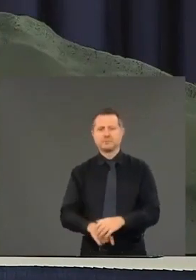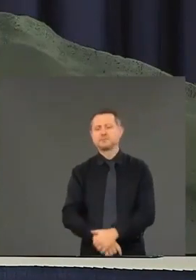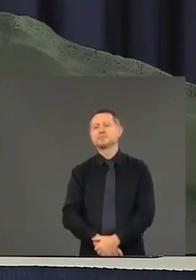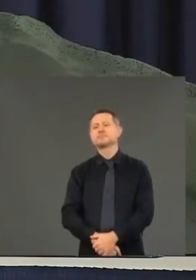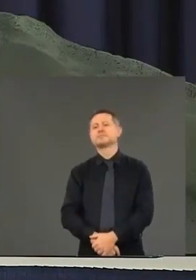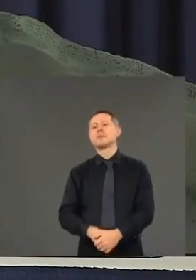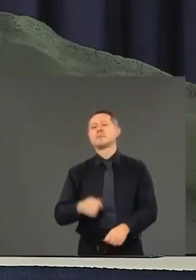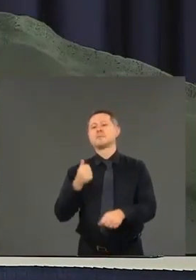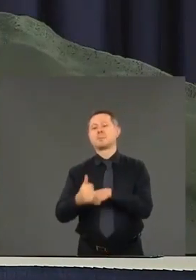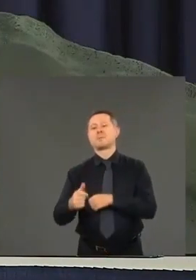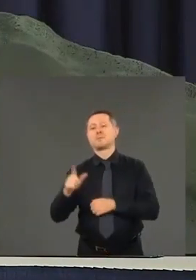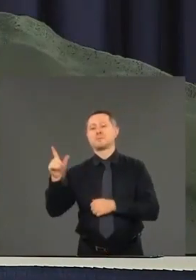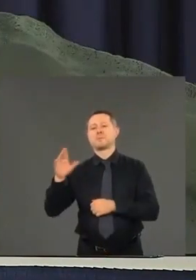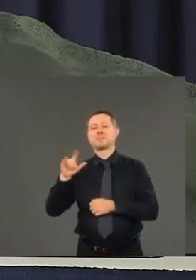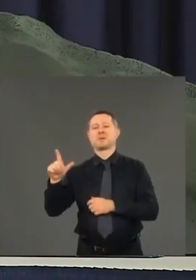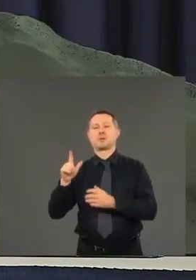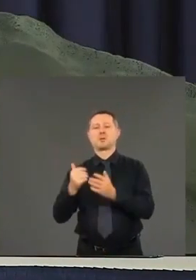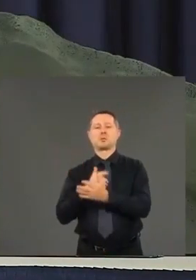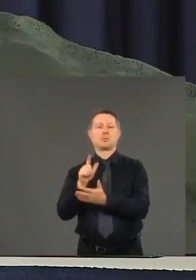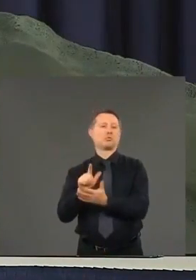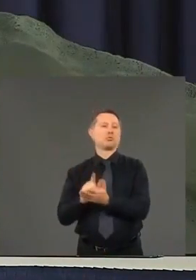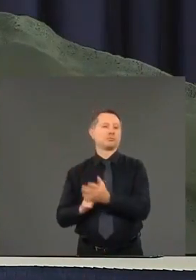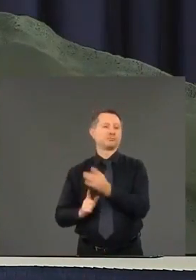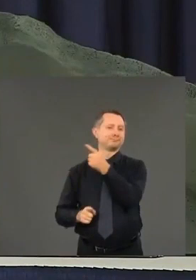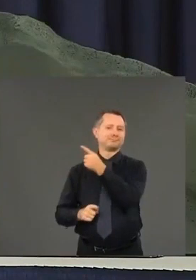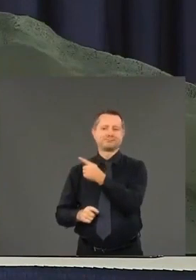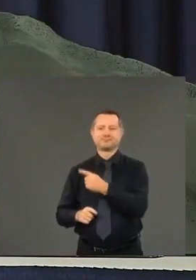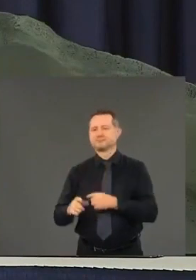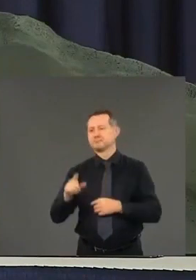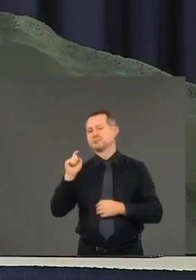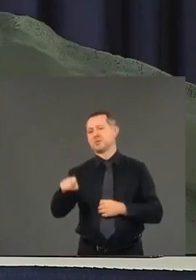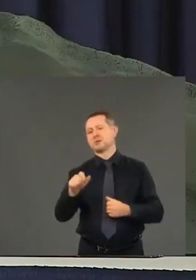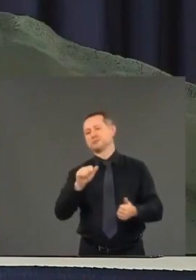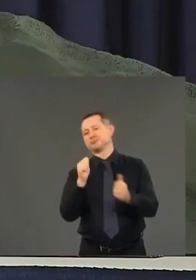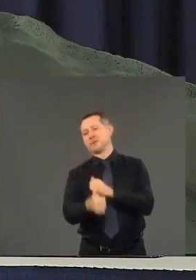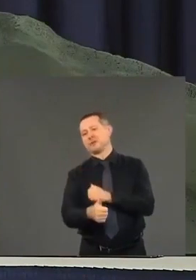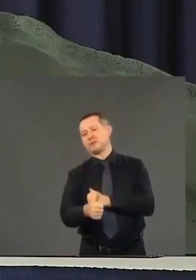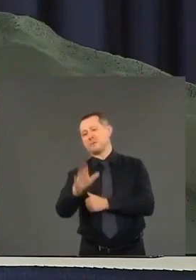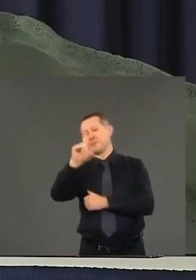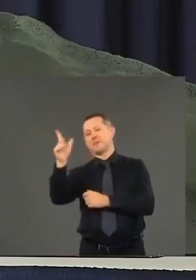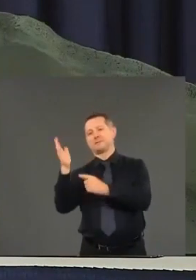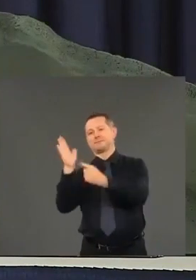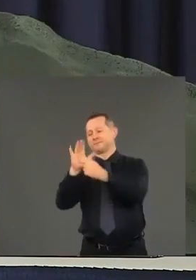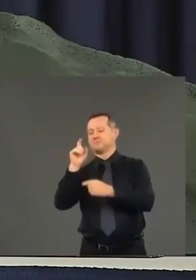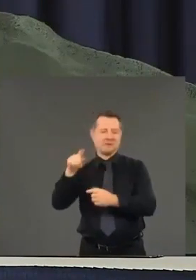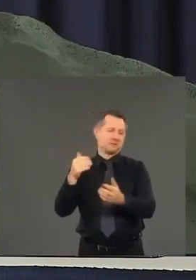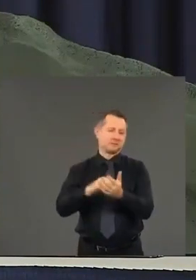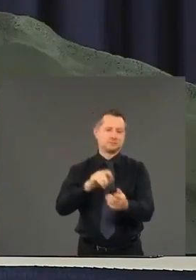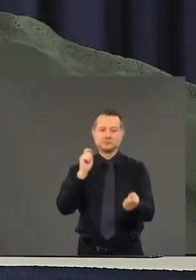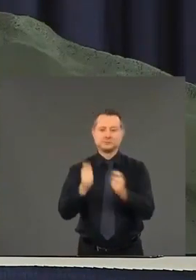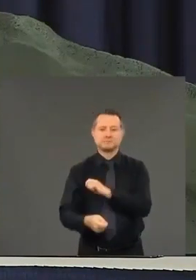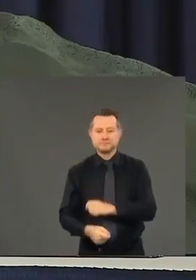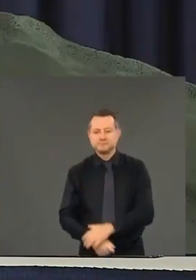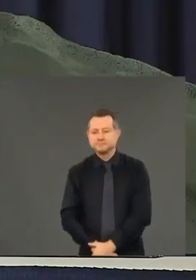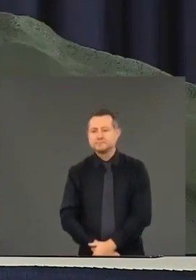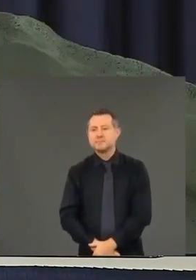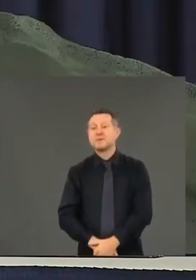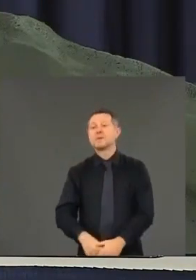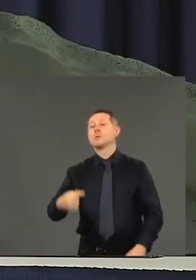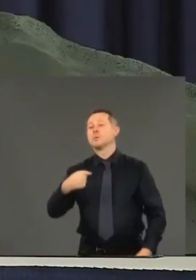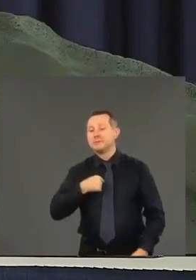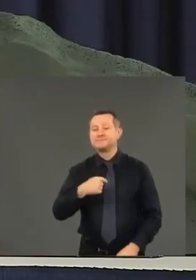bail reform and said we have to reform bail reform. We came back, we